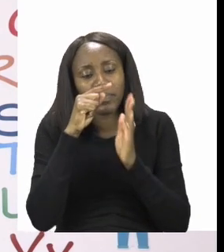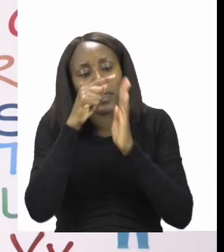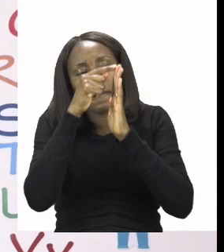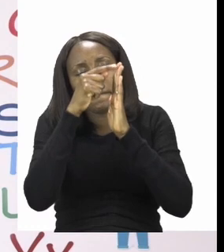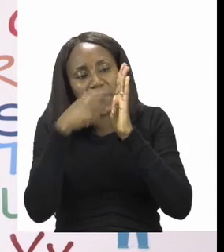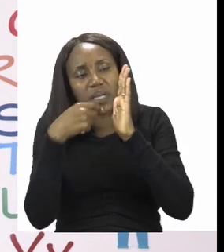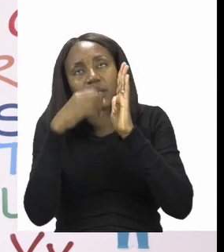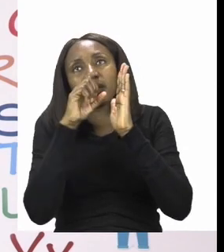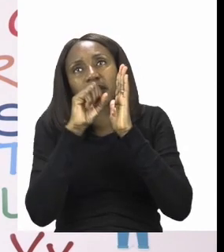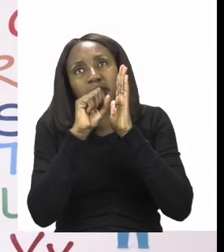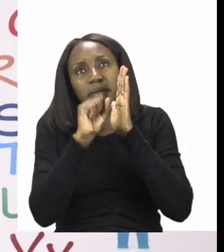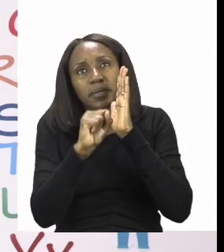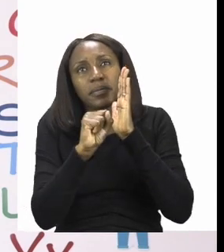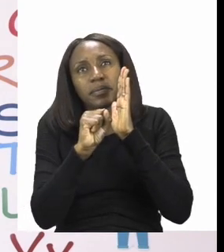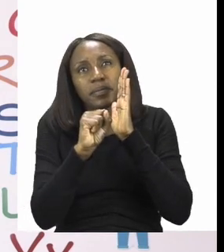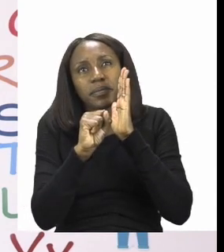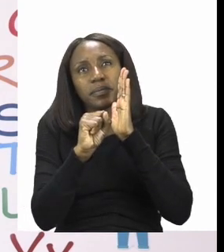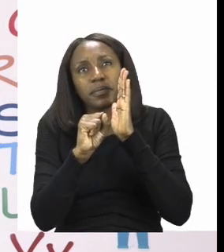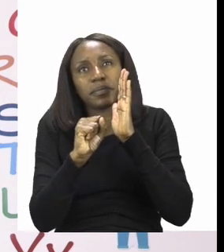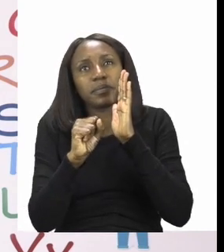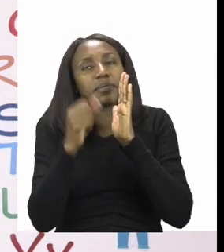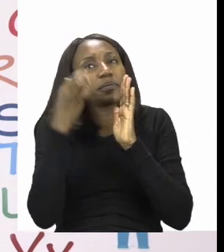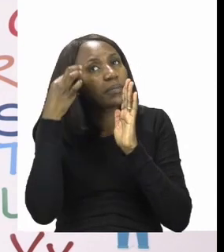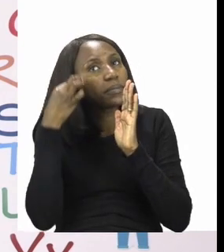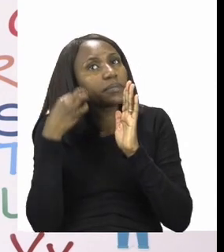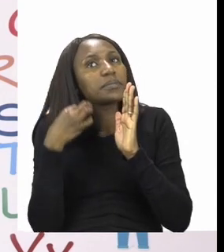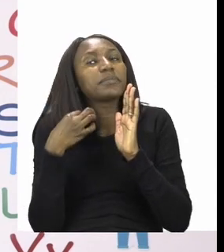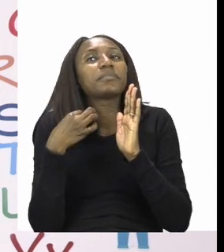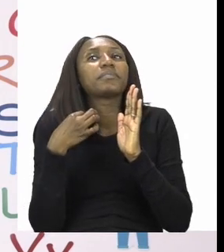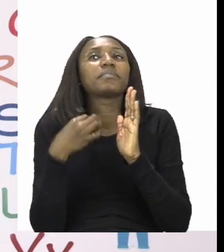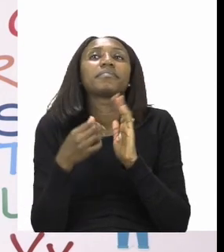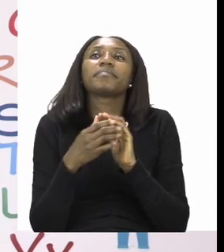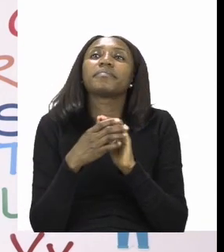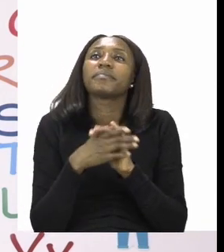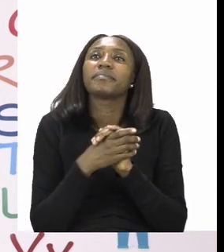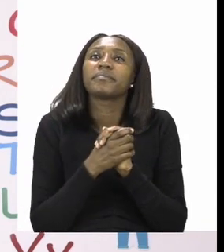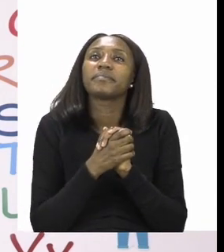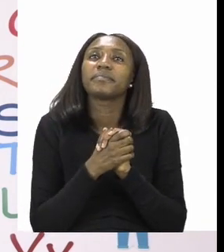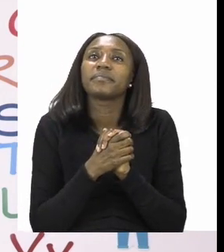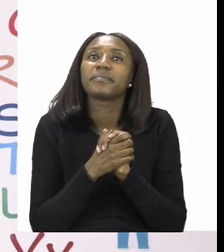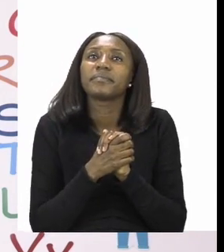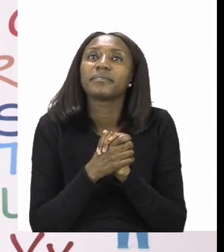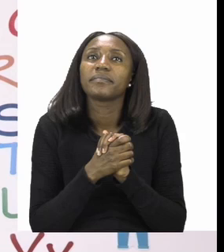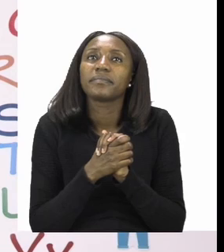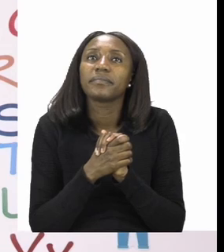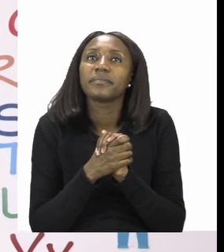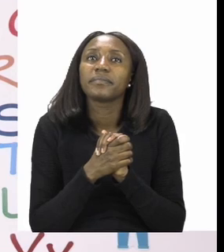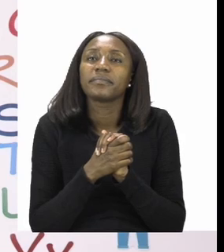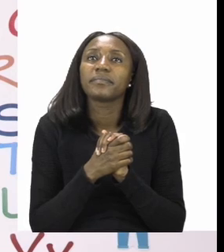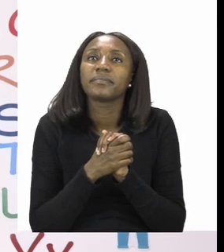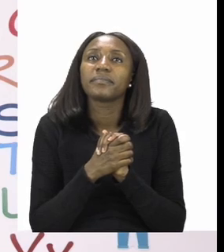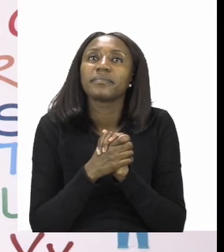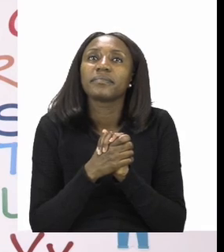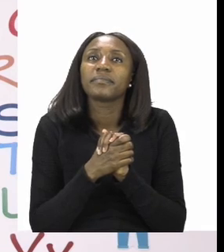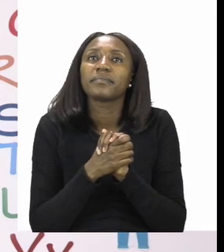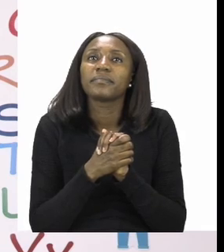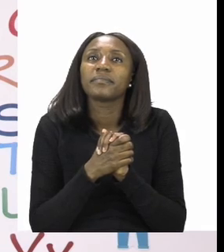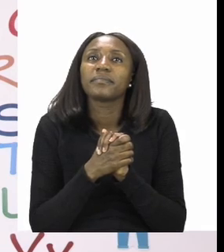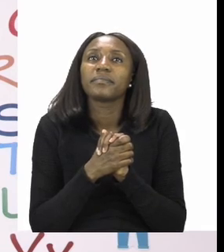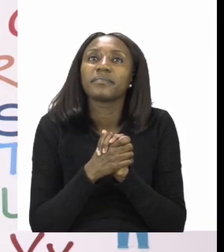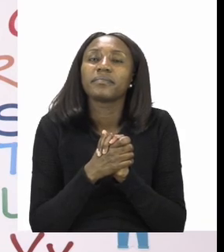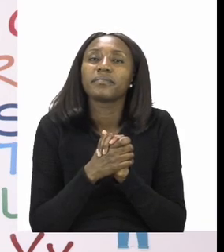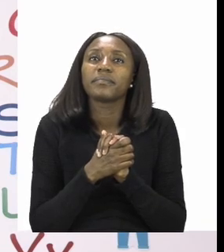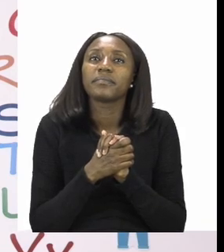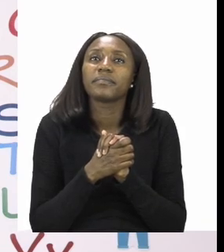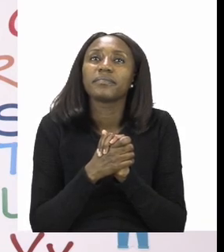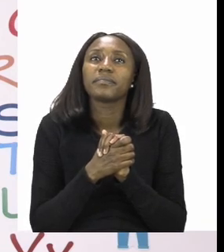and then right after their name, you write an apostrophe and an S. And then you